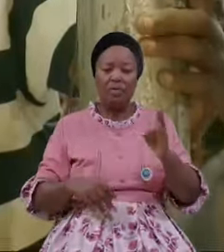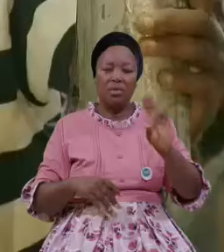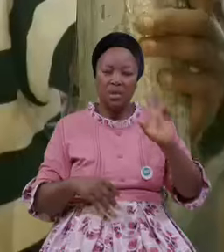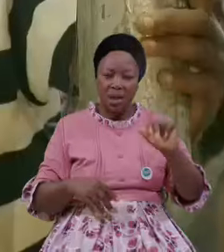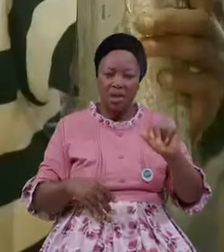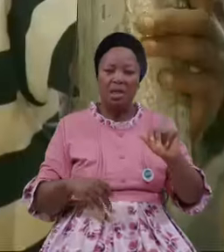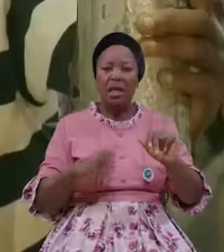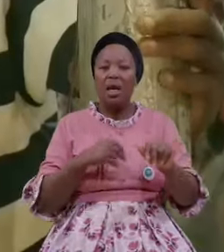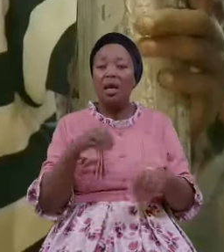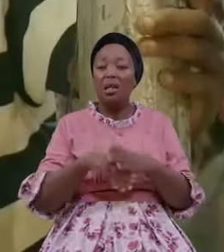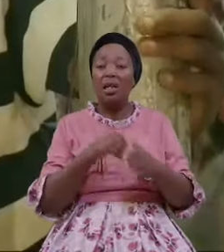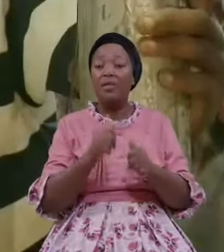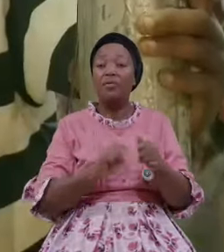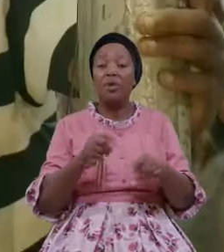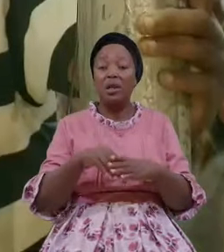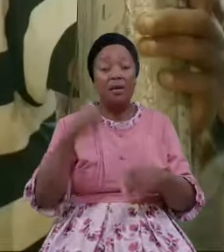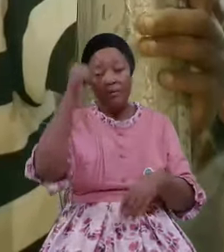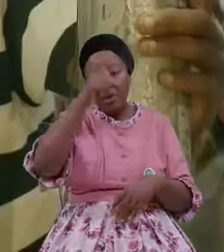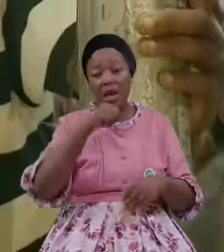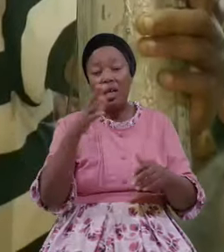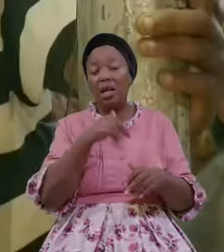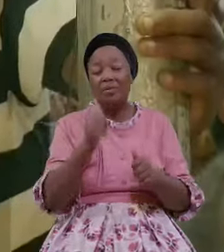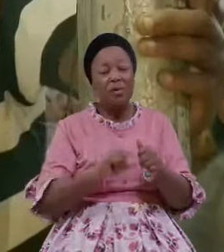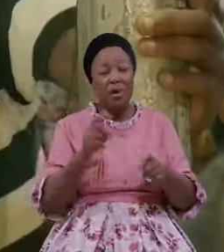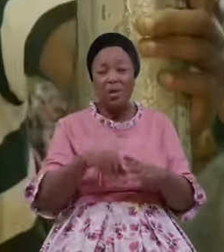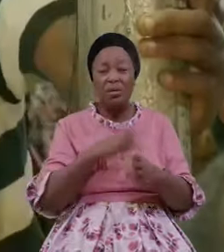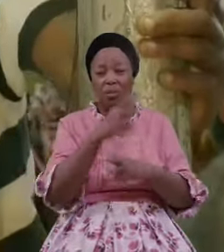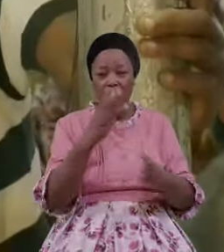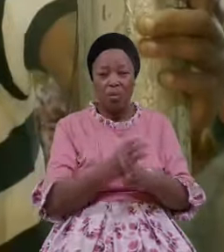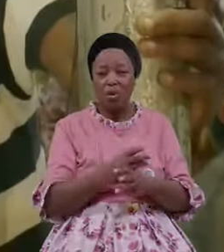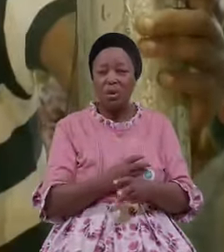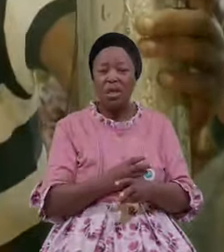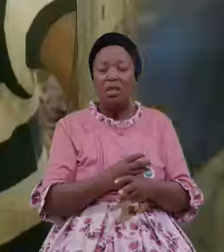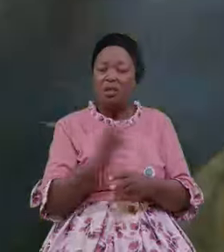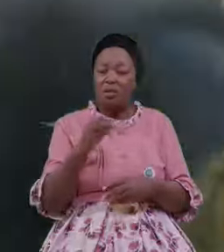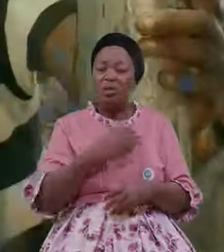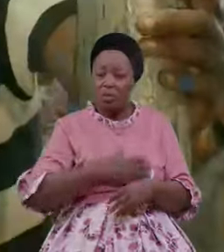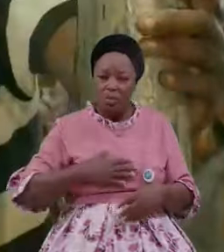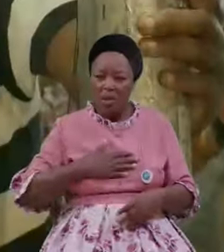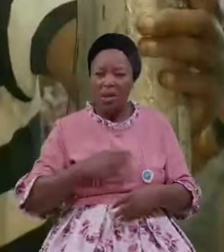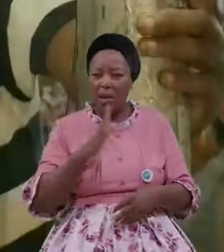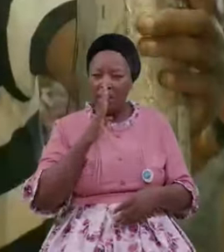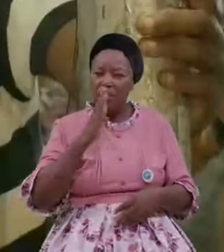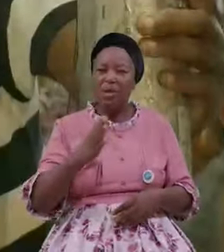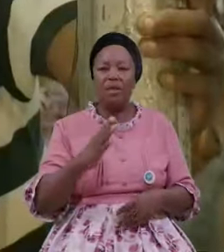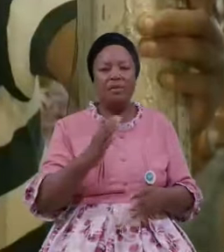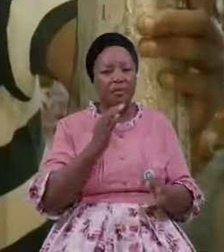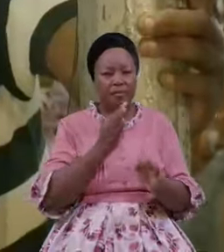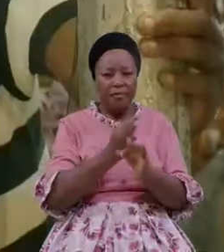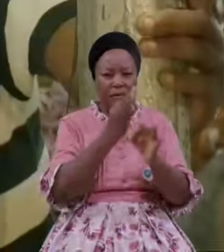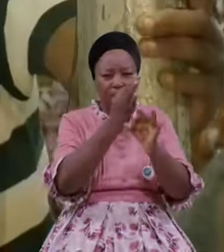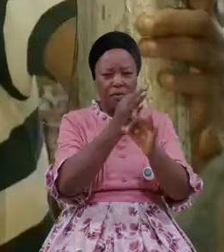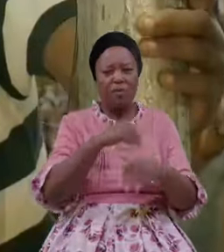Africa countries, the same thing in Southwest, South-South. That's why the pastor has sacrificed his